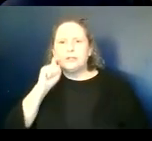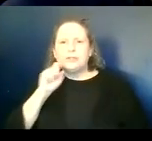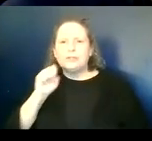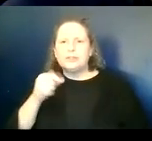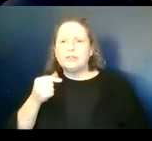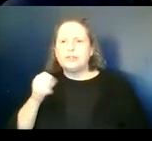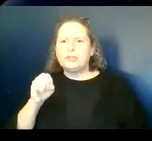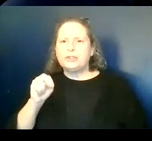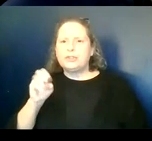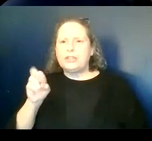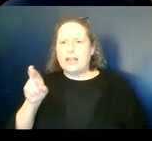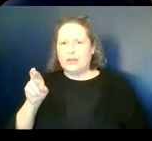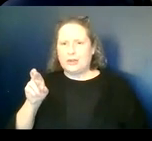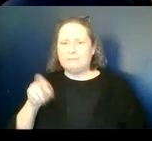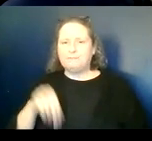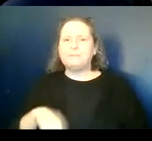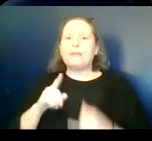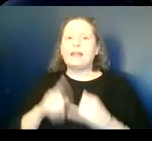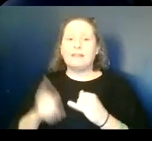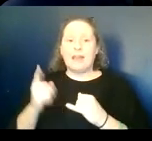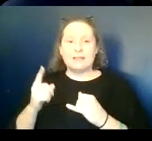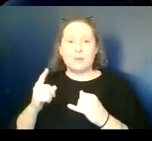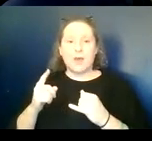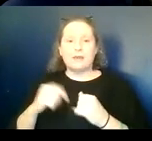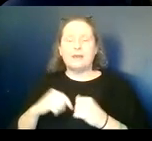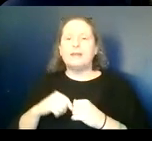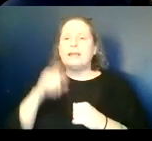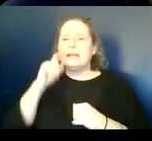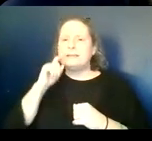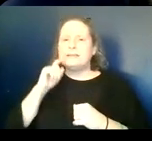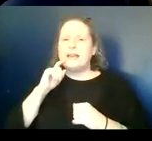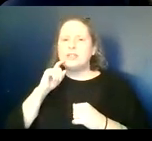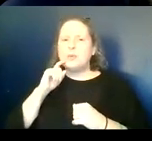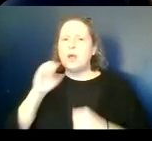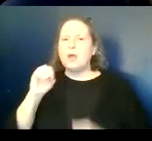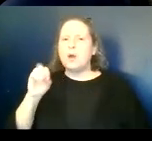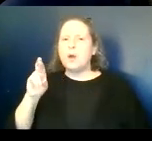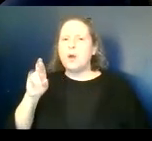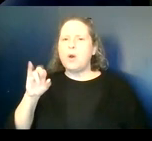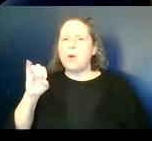And lastly, sexual orientation. What we mean by sexual orientation